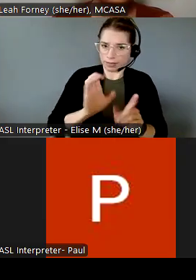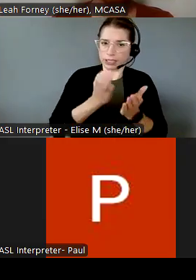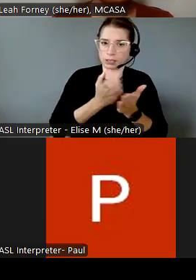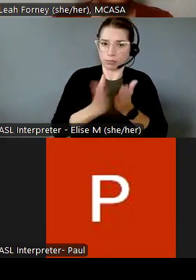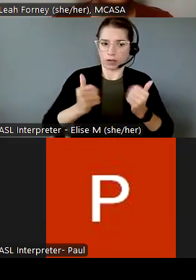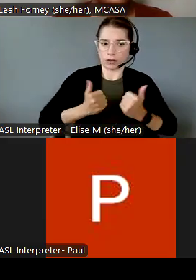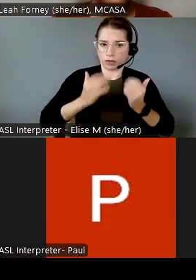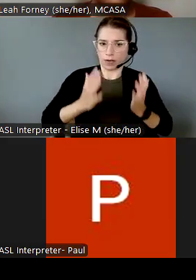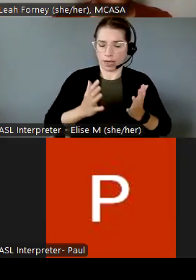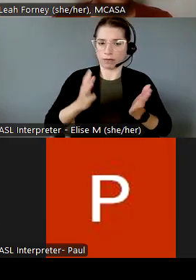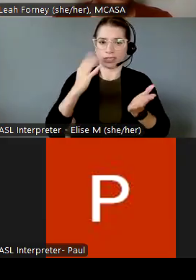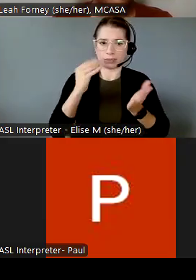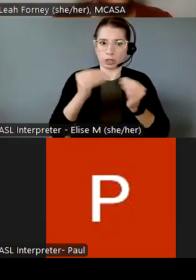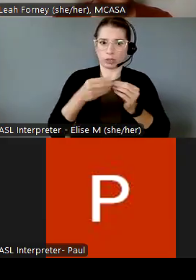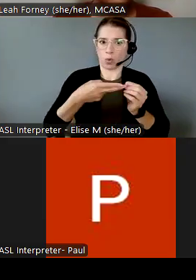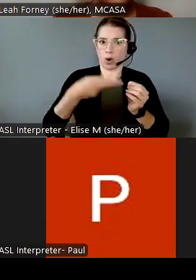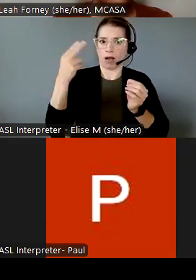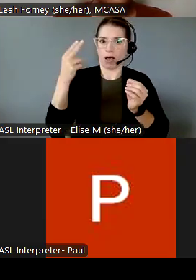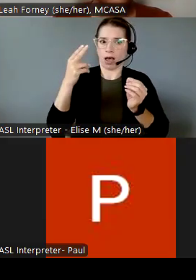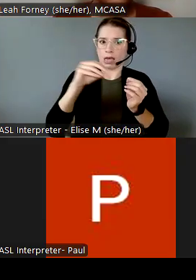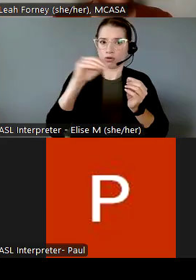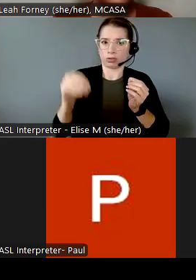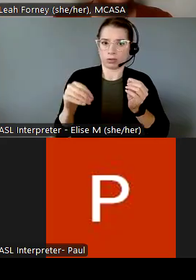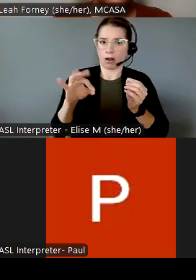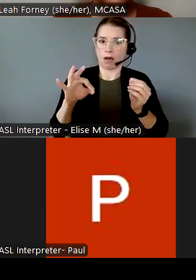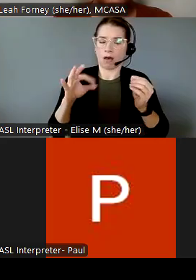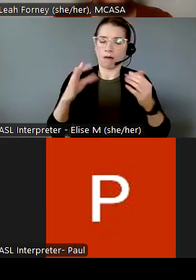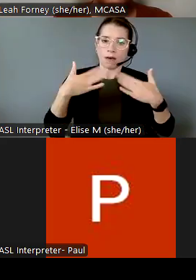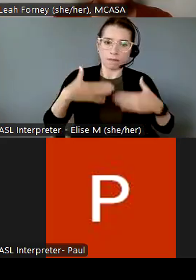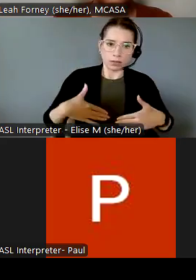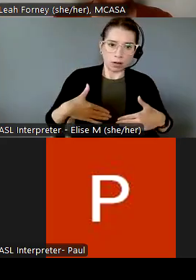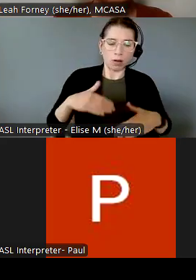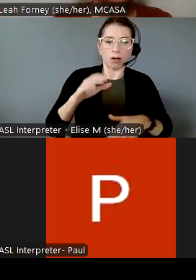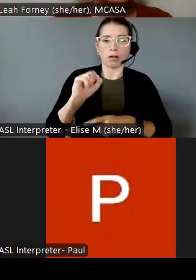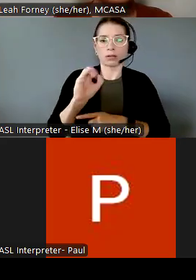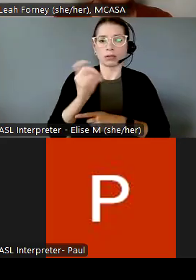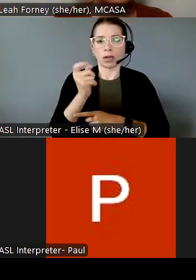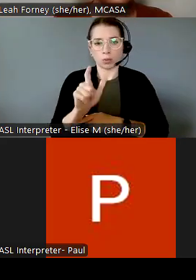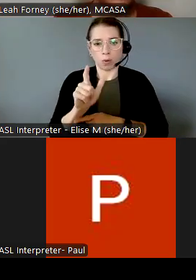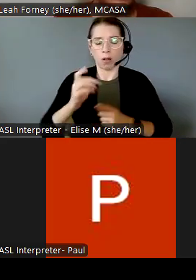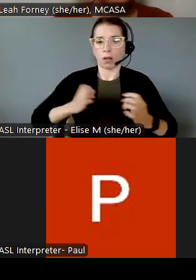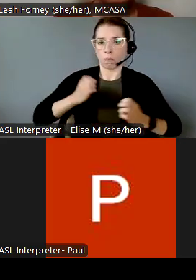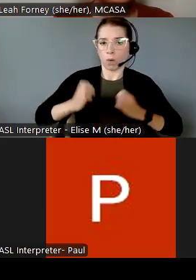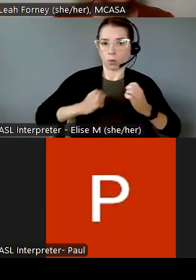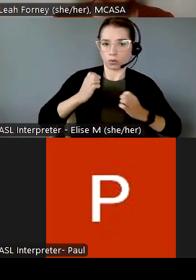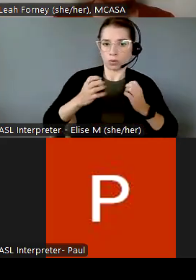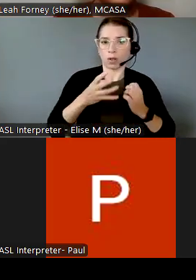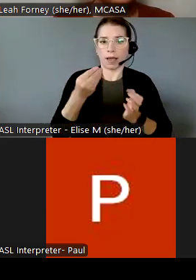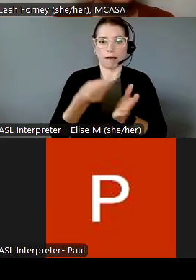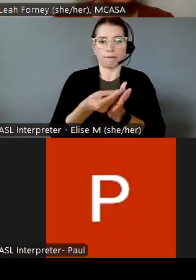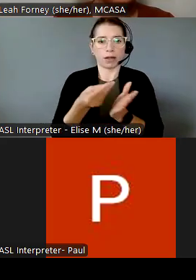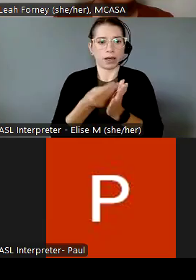experience higher rates of physical, sexual, emotional, and